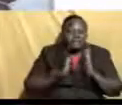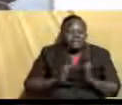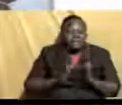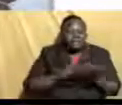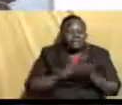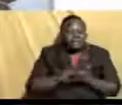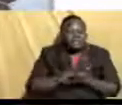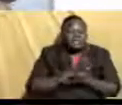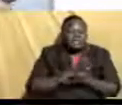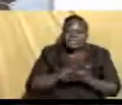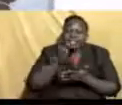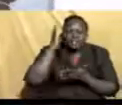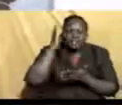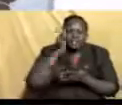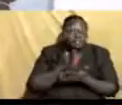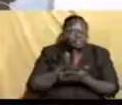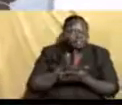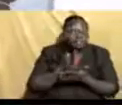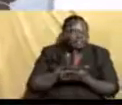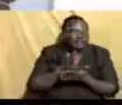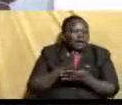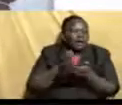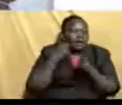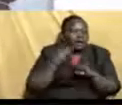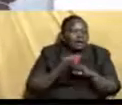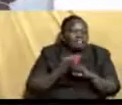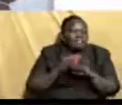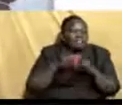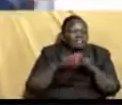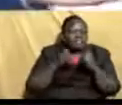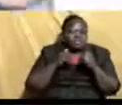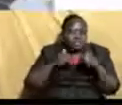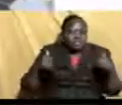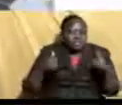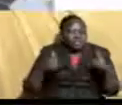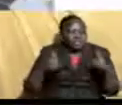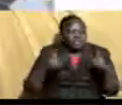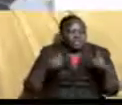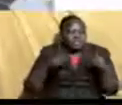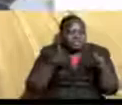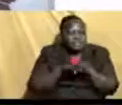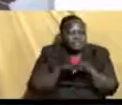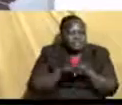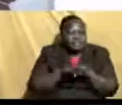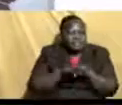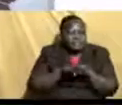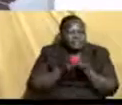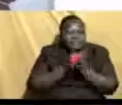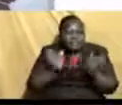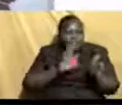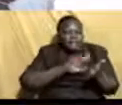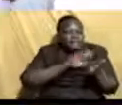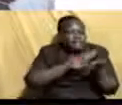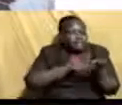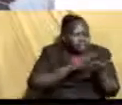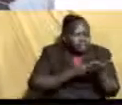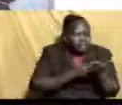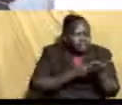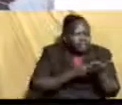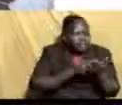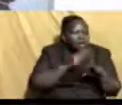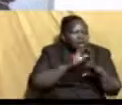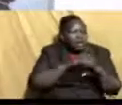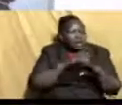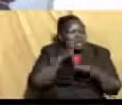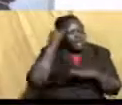to distinguish between private actions and public actions, because resources follow one and they don't follow another. Public resources, that is. Finally, on the issue